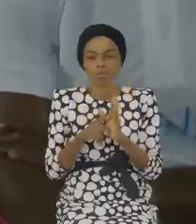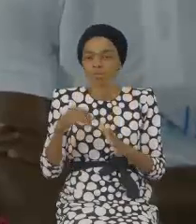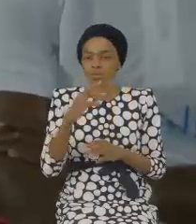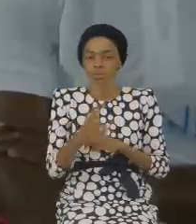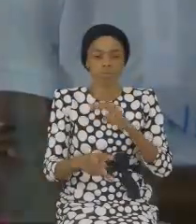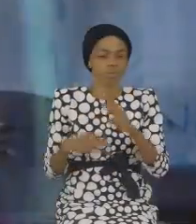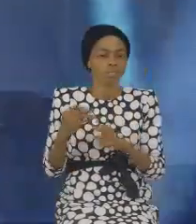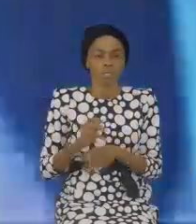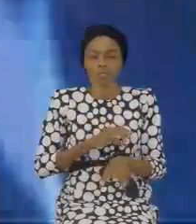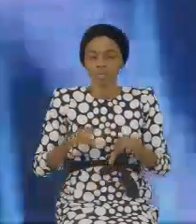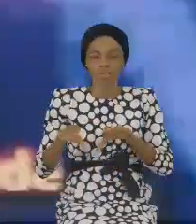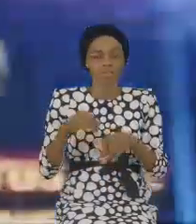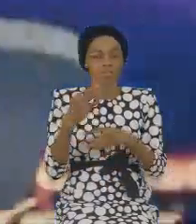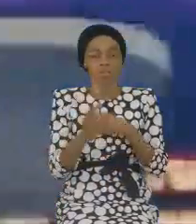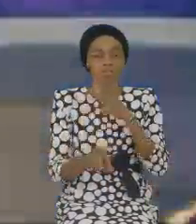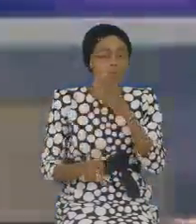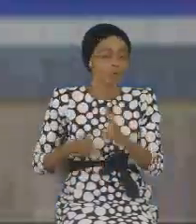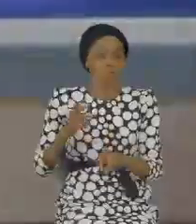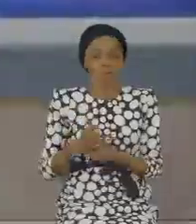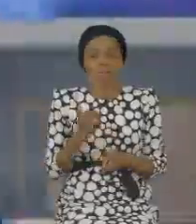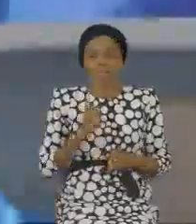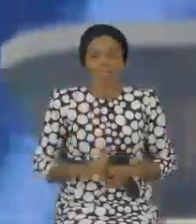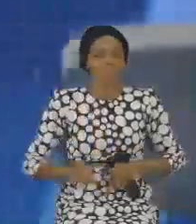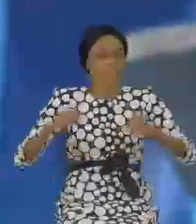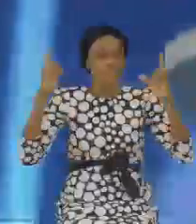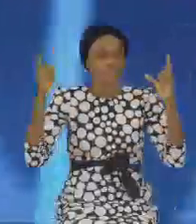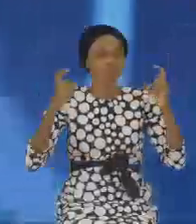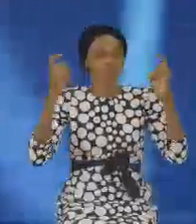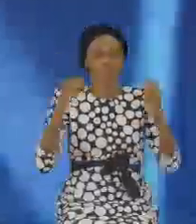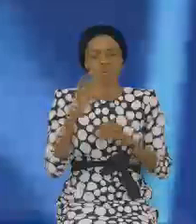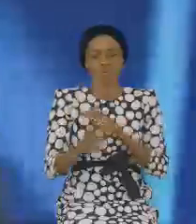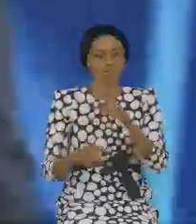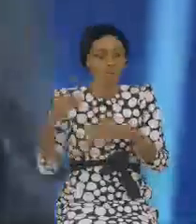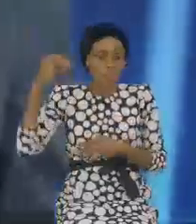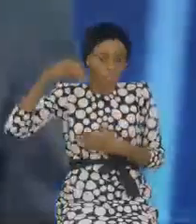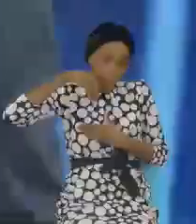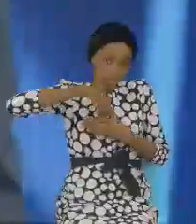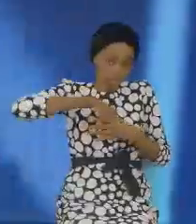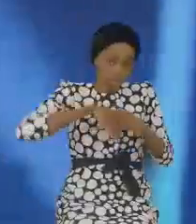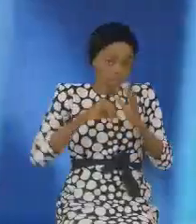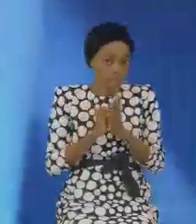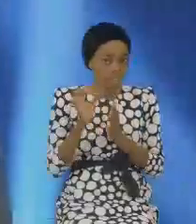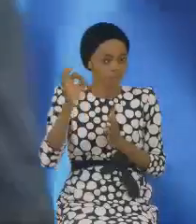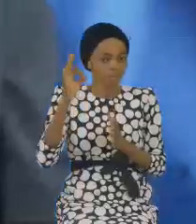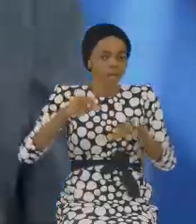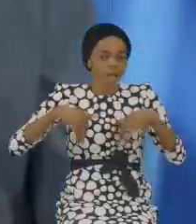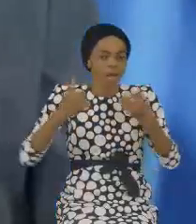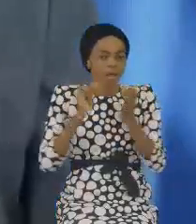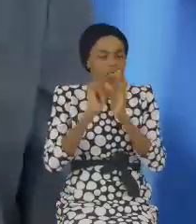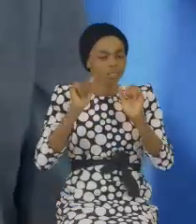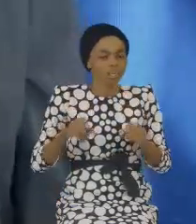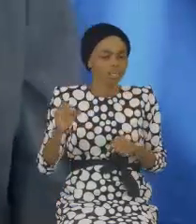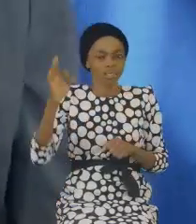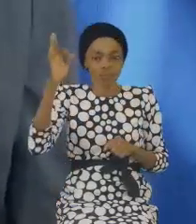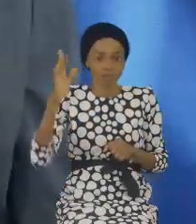practices of the world, the festivities of the world, they're still within him, how can such a minister that's